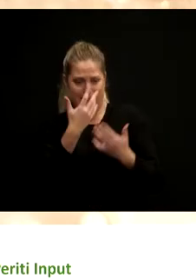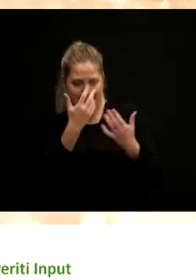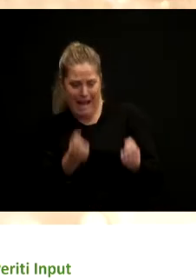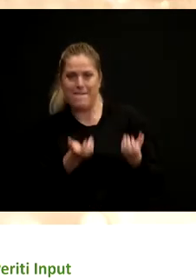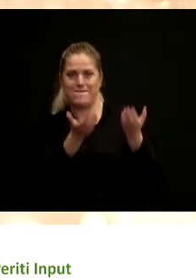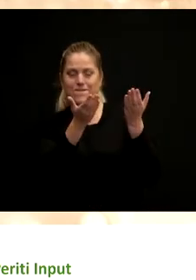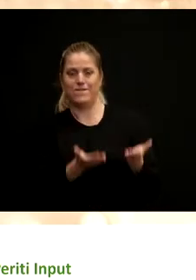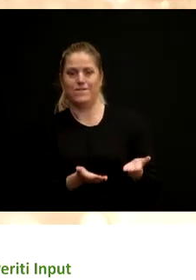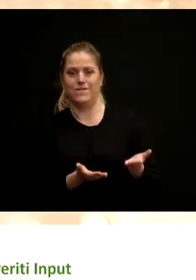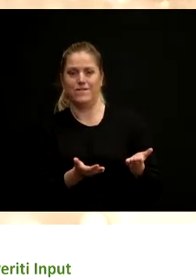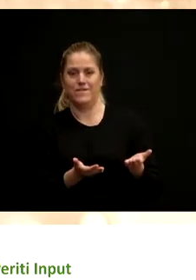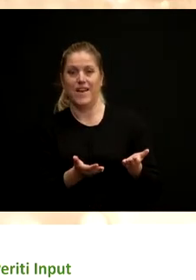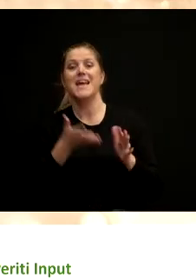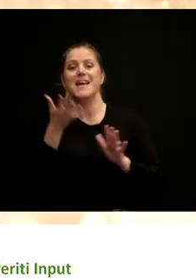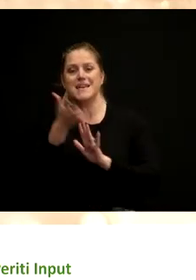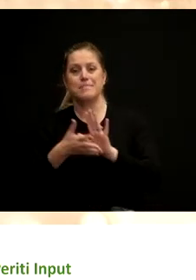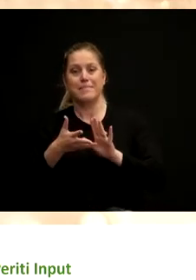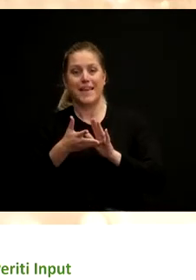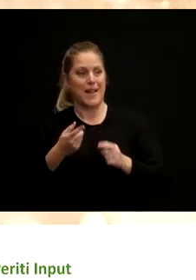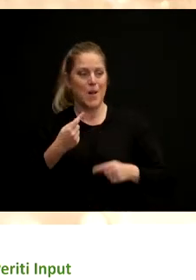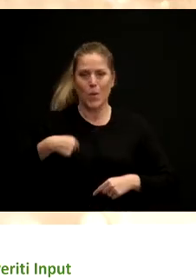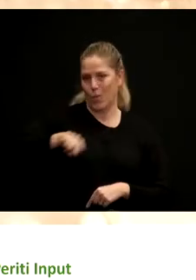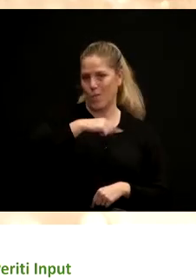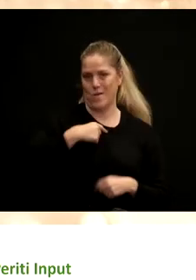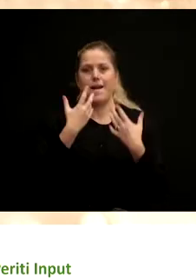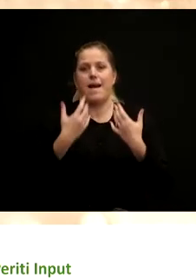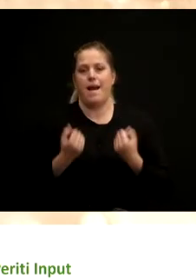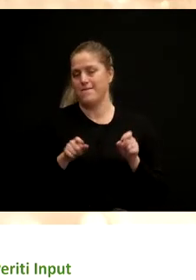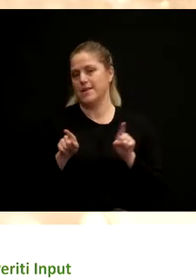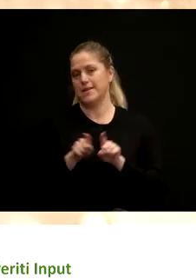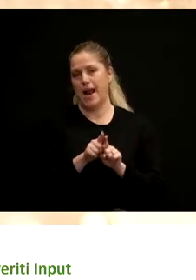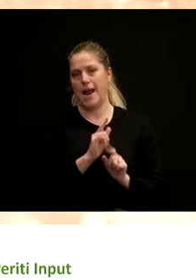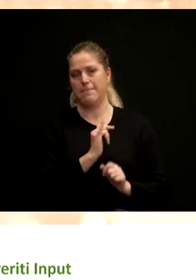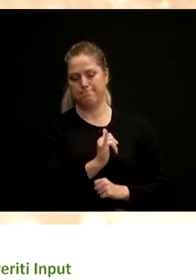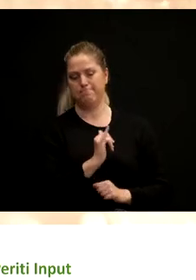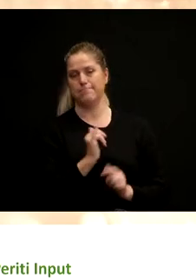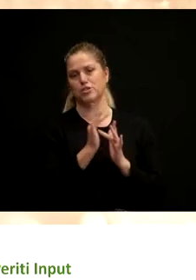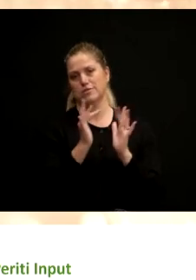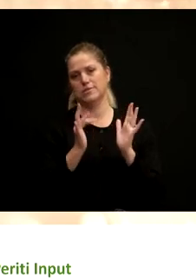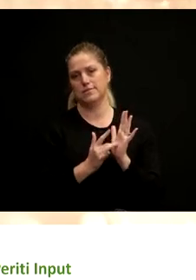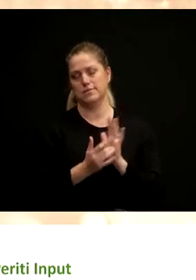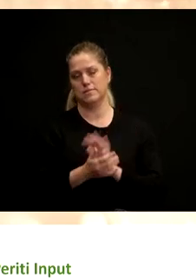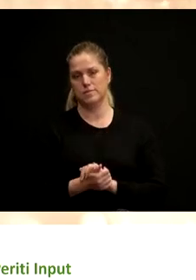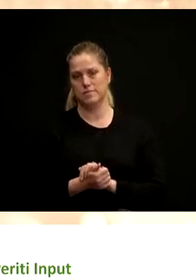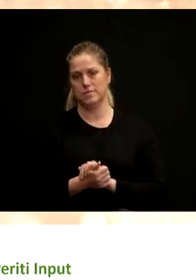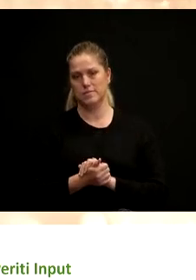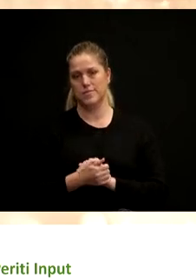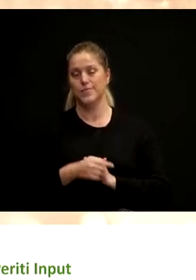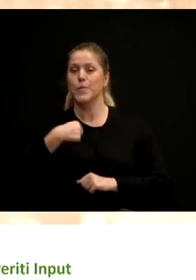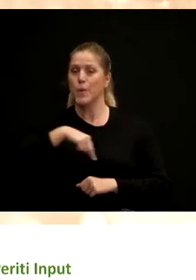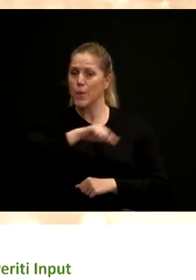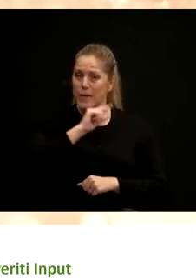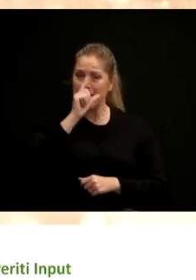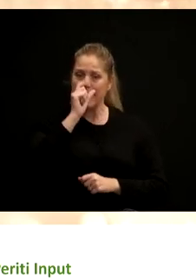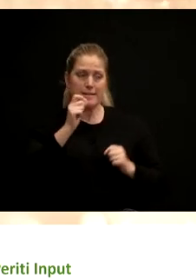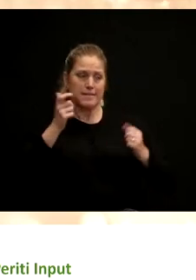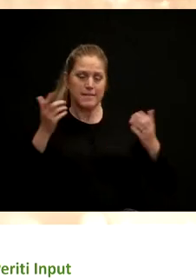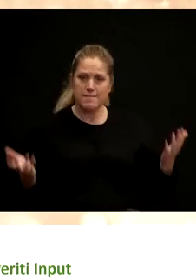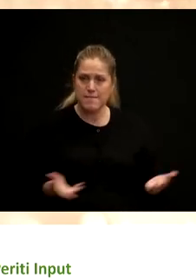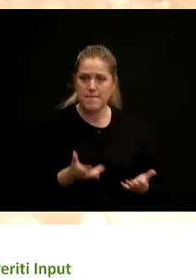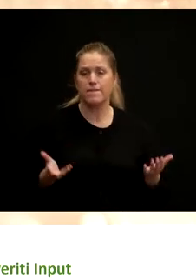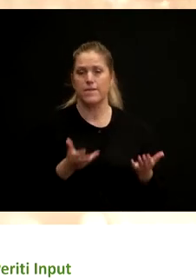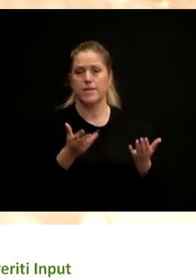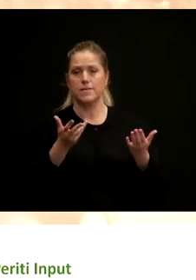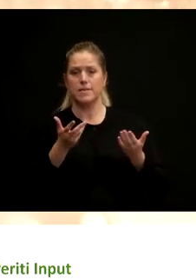in us as one like us, to comfort, to encourage, to feed, and